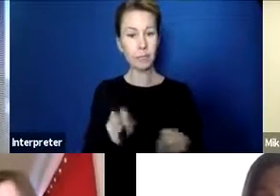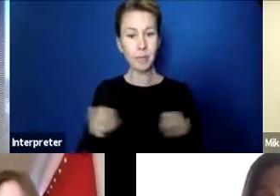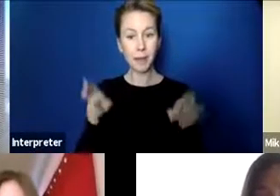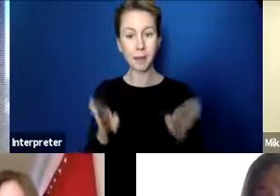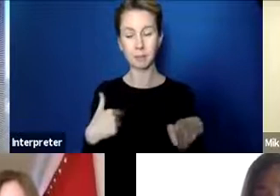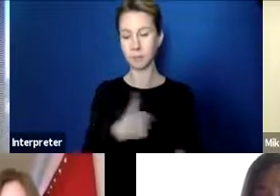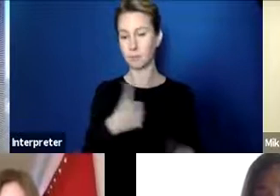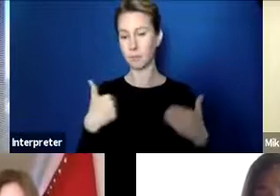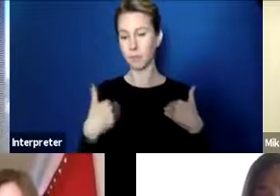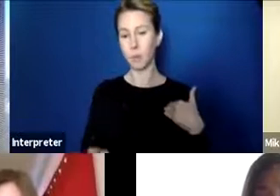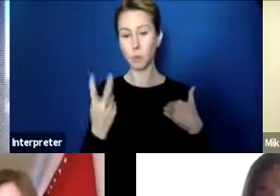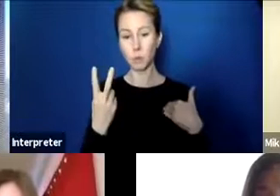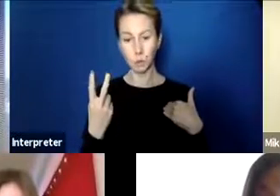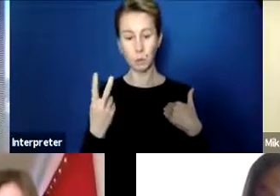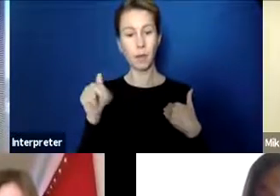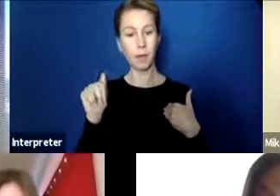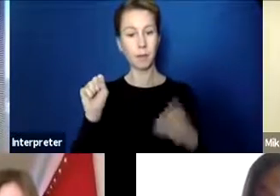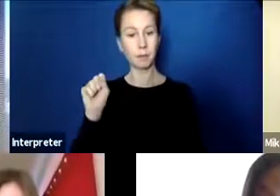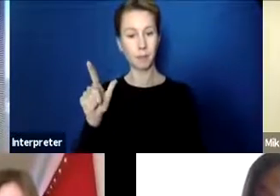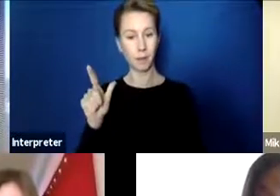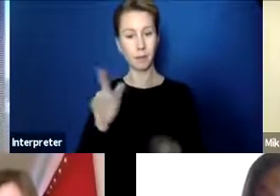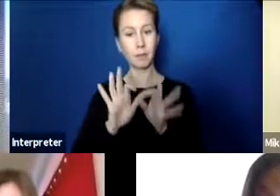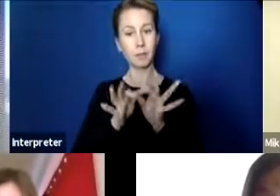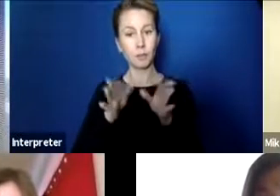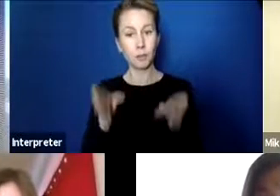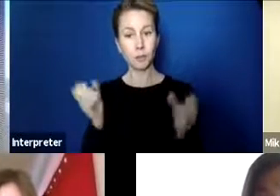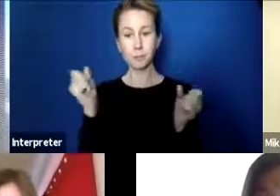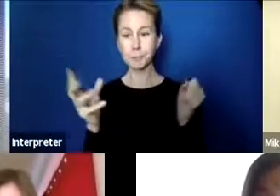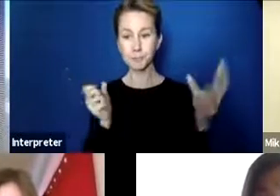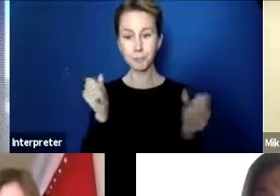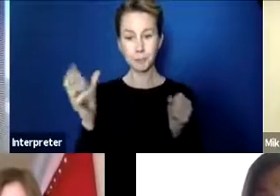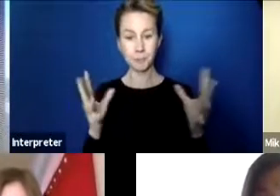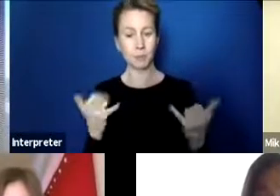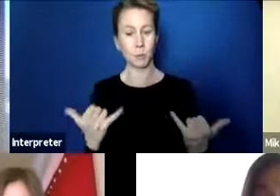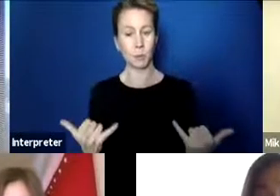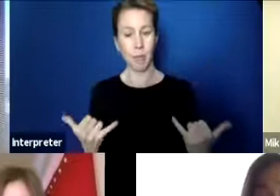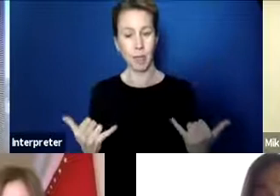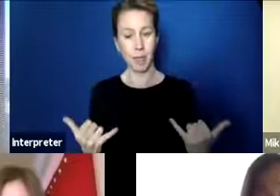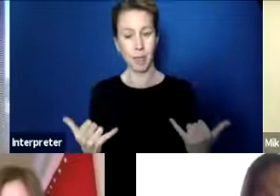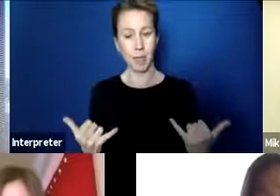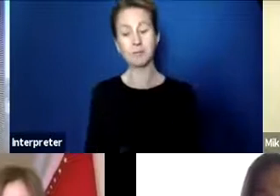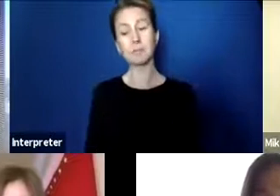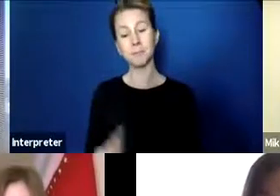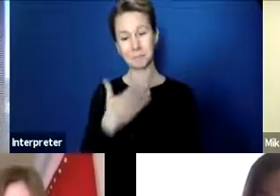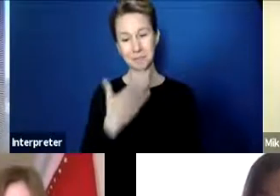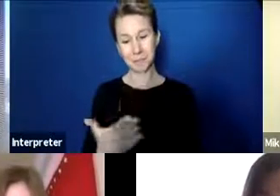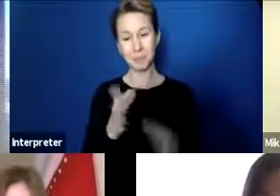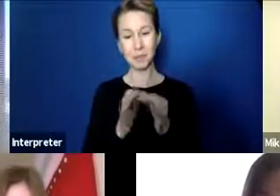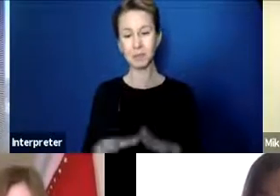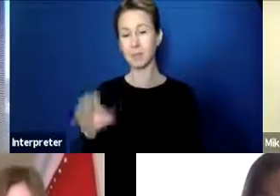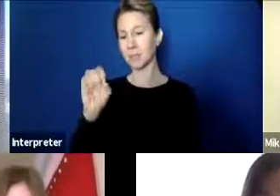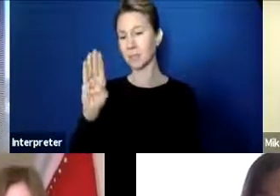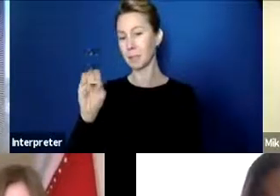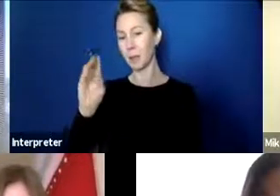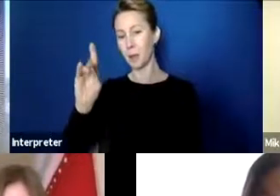emails, you should be receiving a certificate in the next few weeks. In addition to our